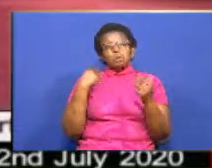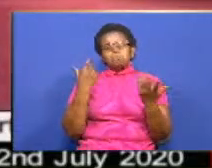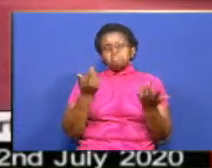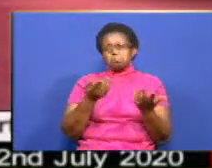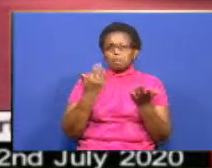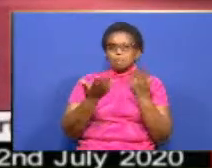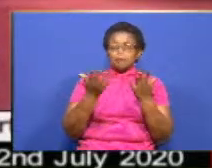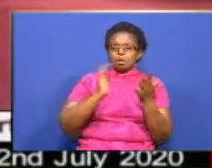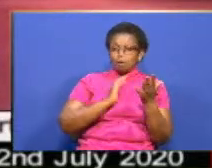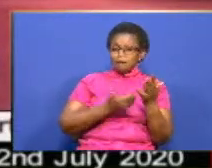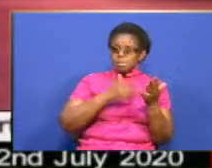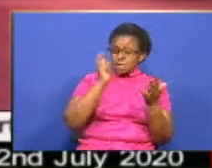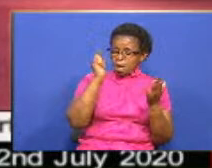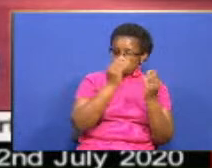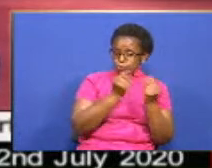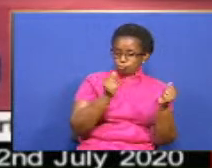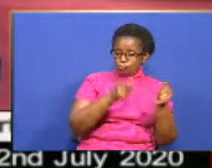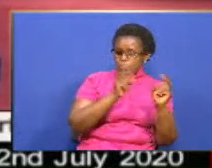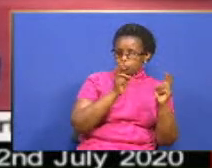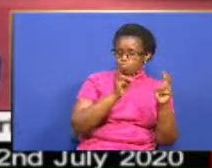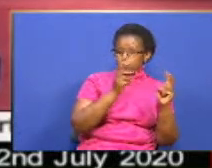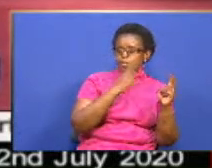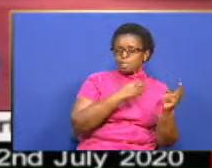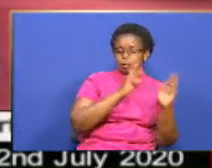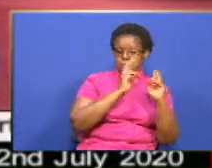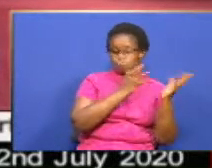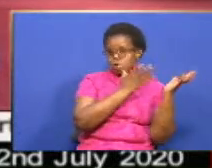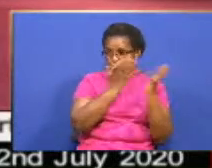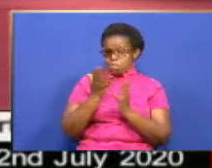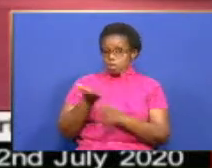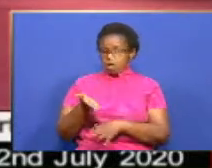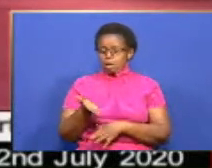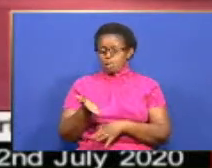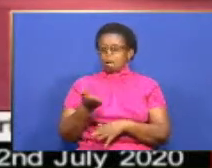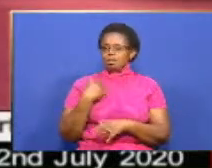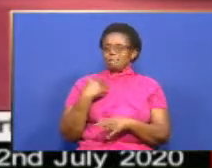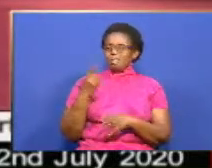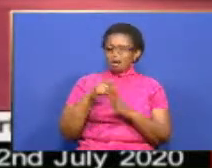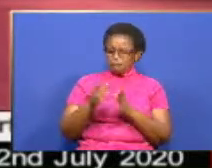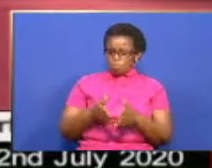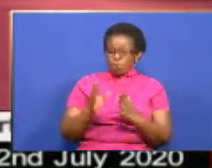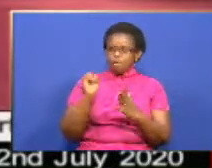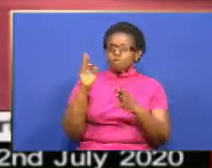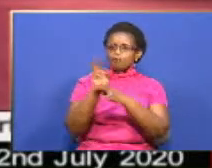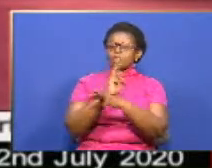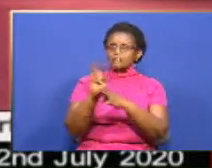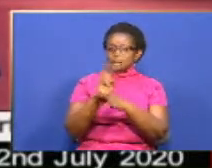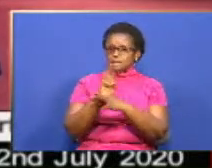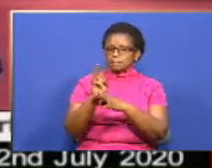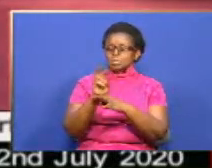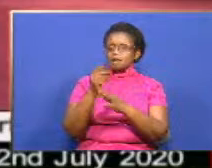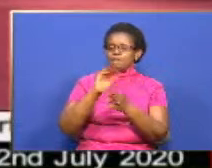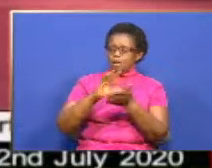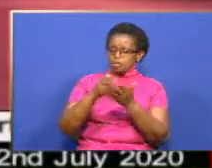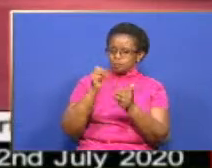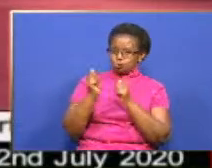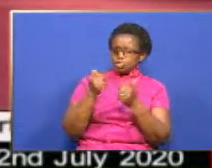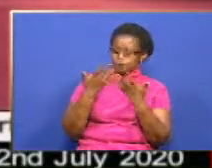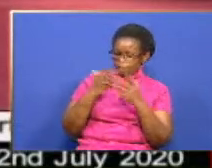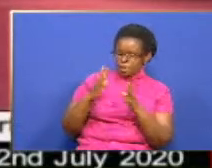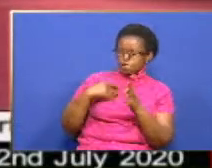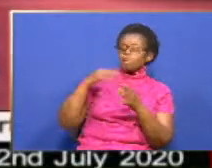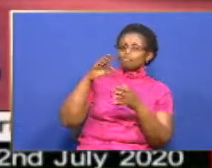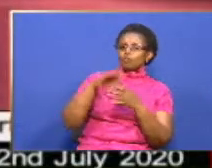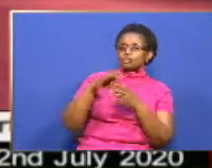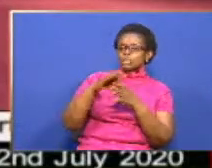committee deal with this matter and report back to the House as a way of oversighting funds that have already been voted for